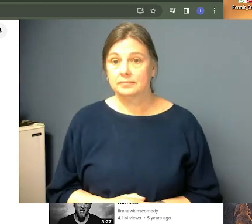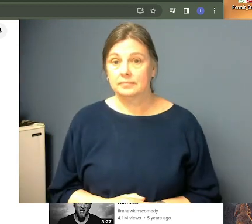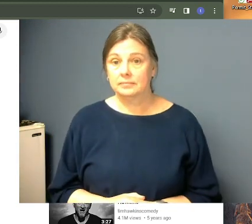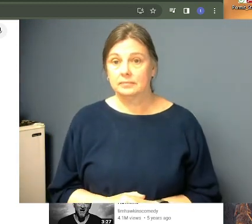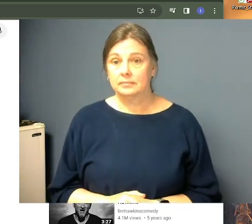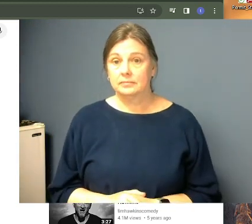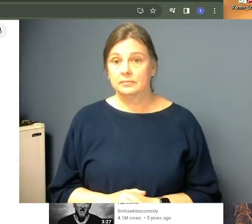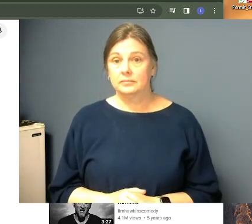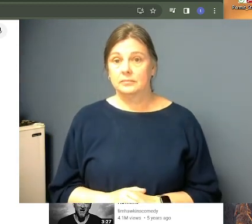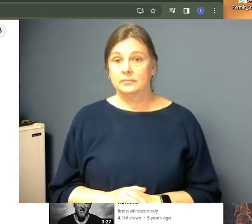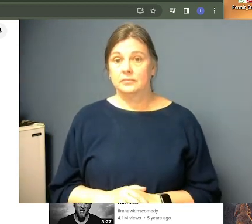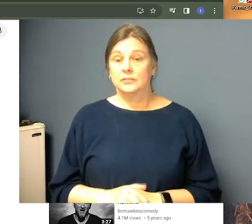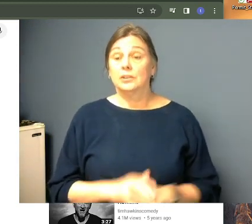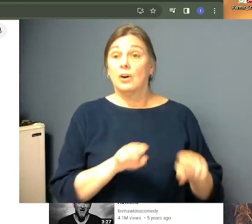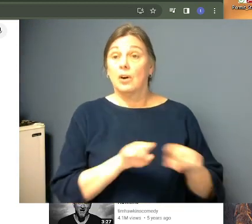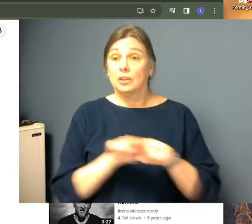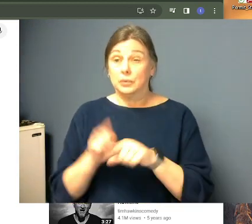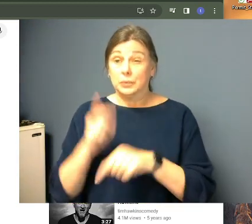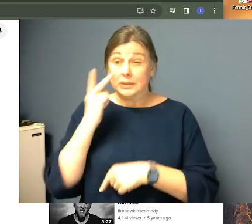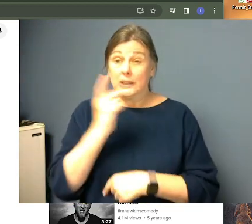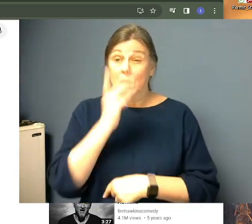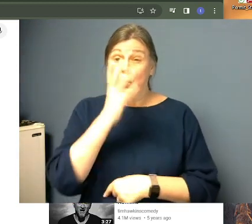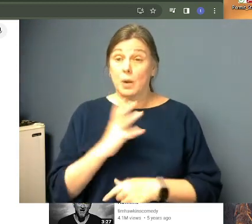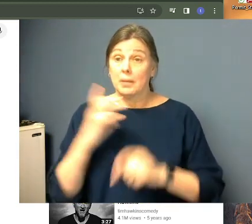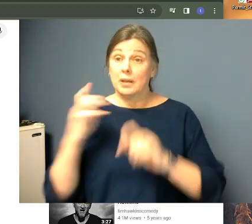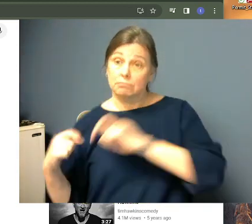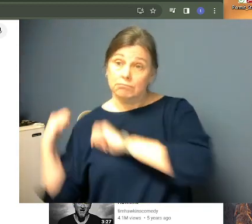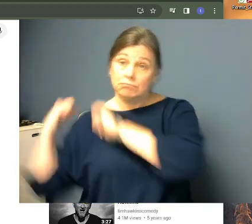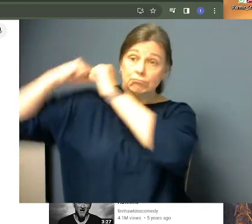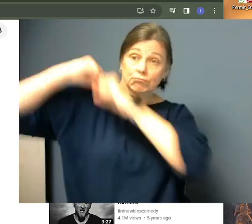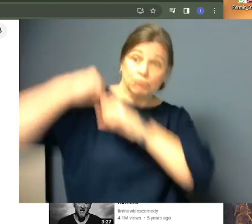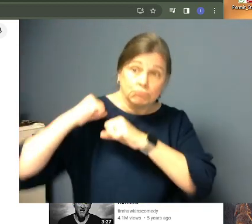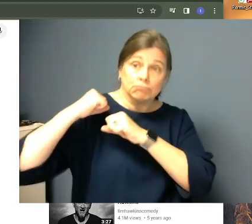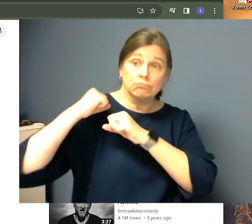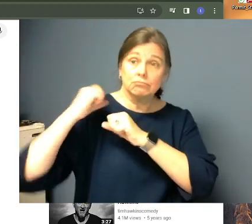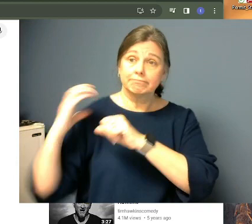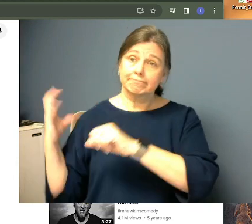got, women kind of hoisting things over their shoulders.